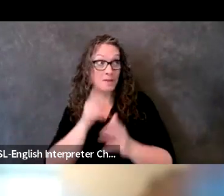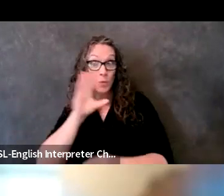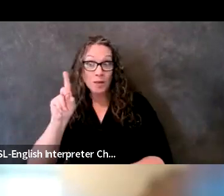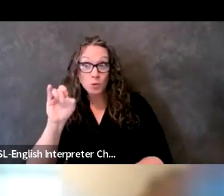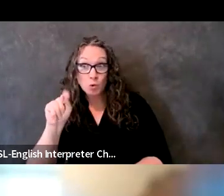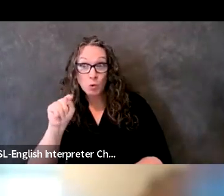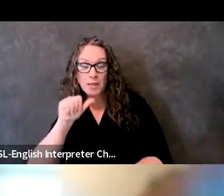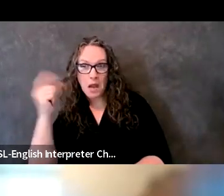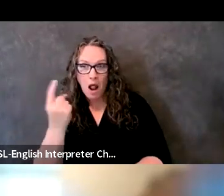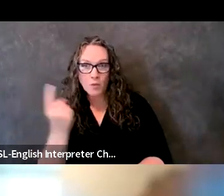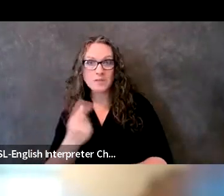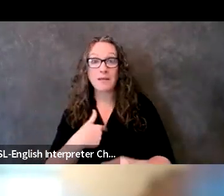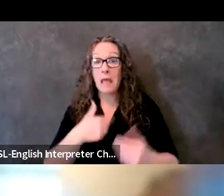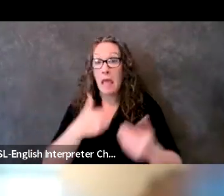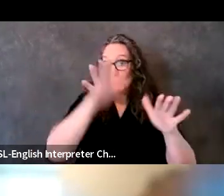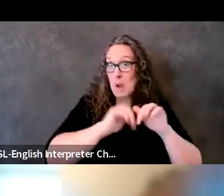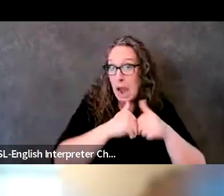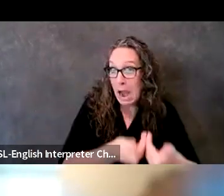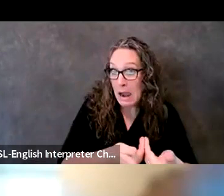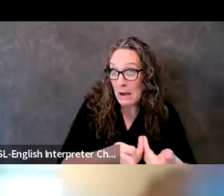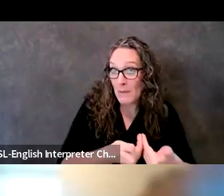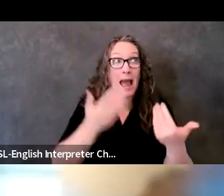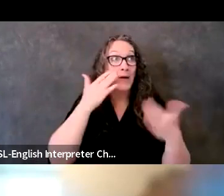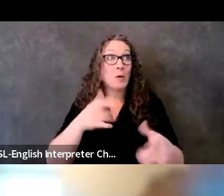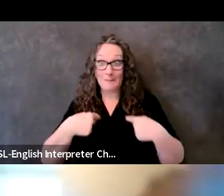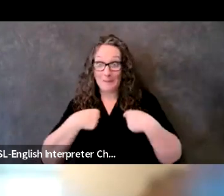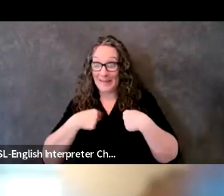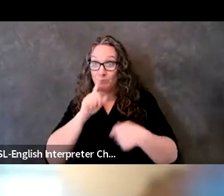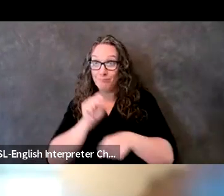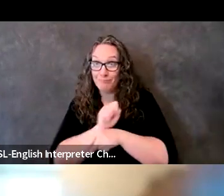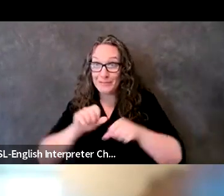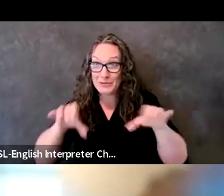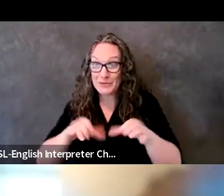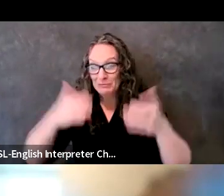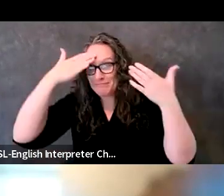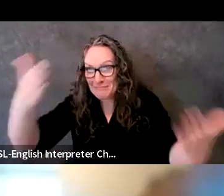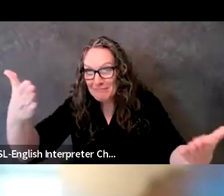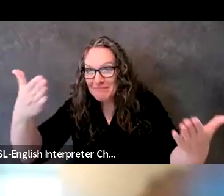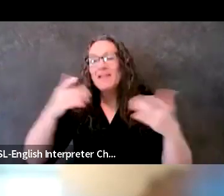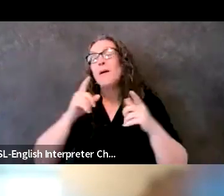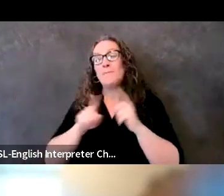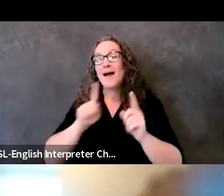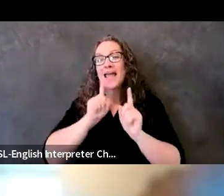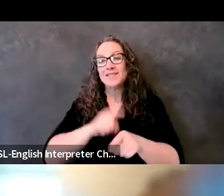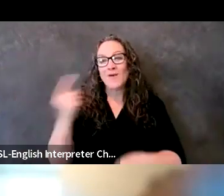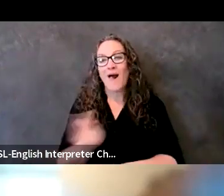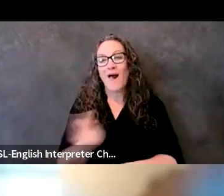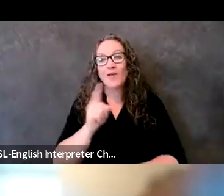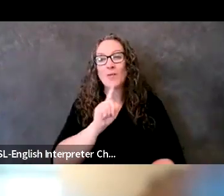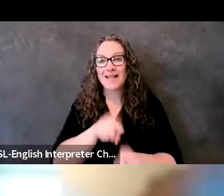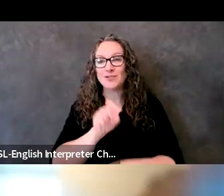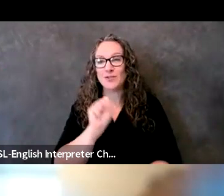yes. I don't know how, I don't know if I'm going to do it, right? But the answer is yes. And then we come back to people like